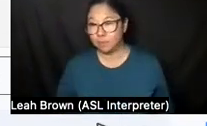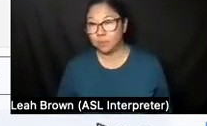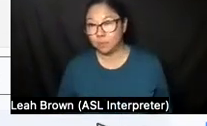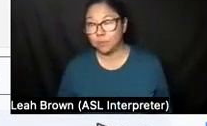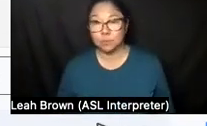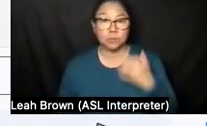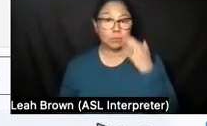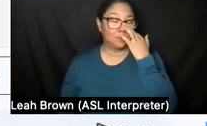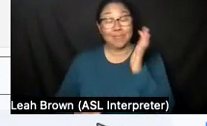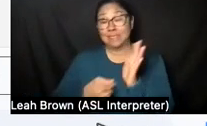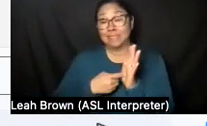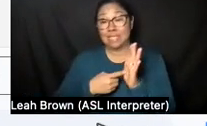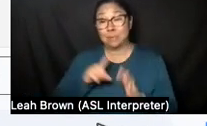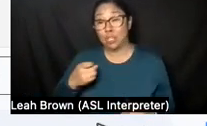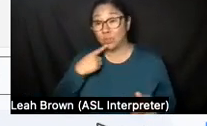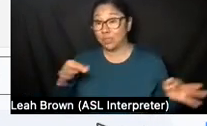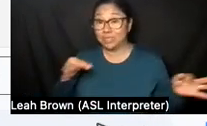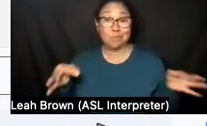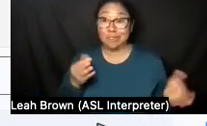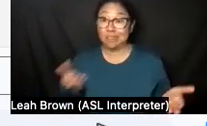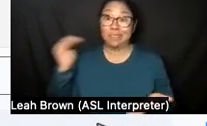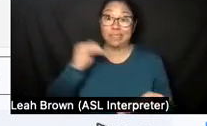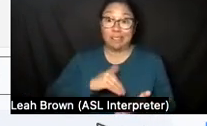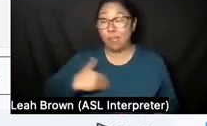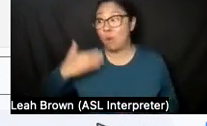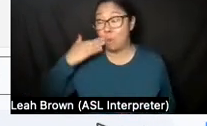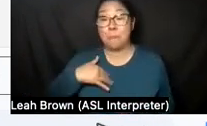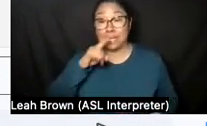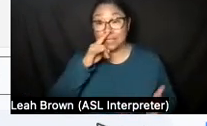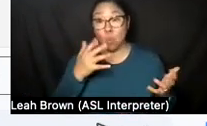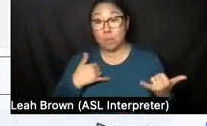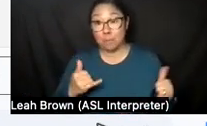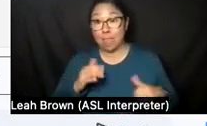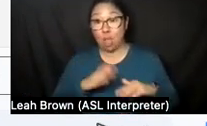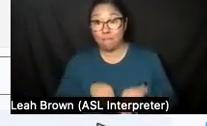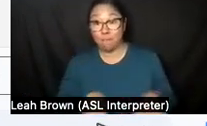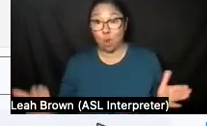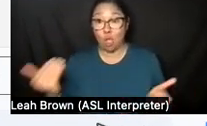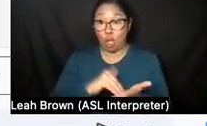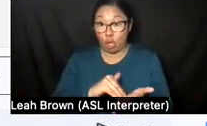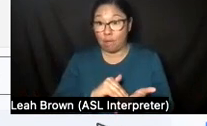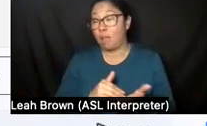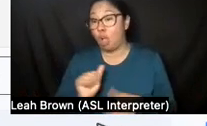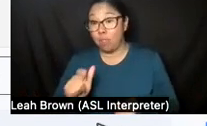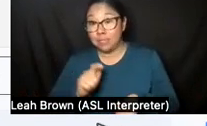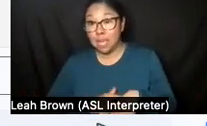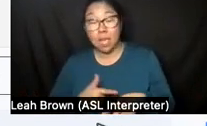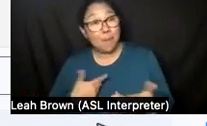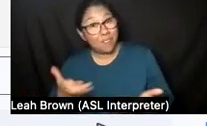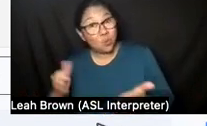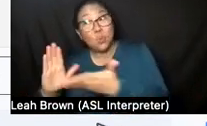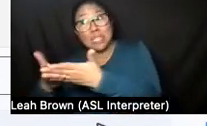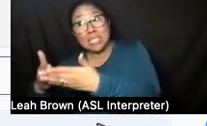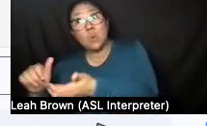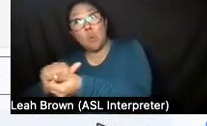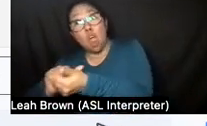to walk them through that, like, I know my kiddos want me to play with them on the floor all the time. Like, mommy has to clean kitchen and do the dishes and